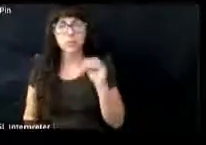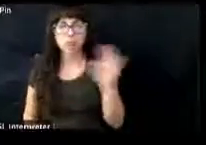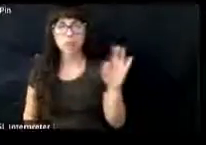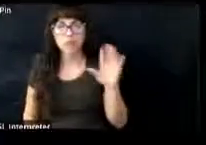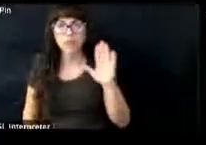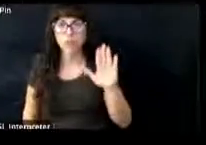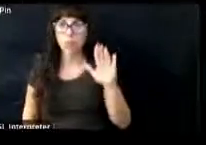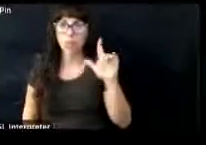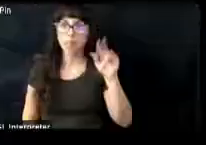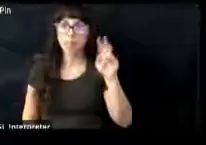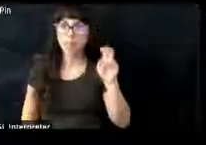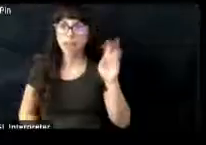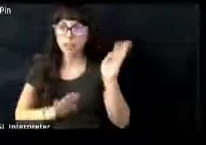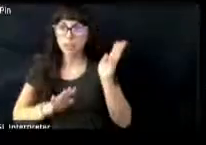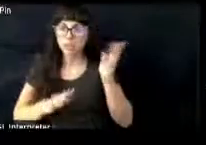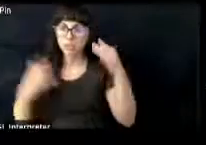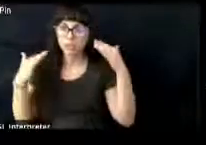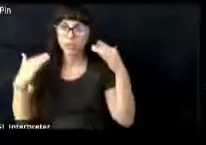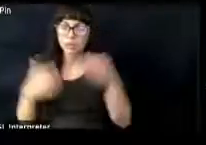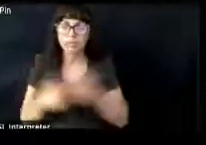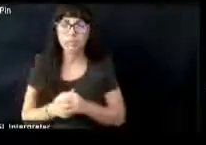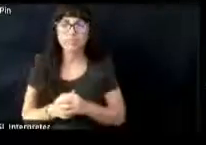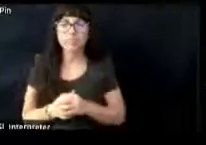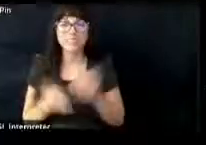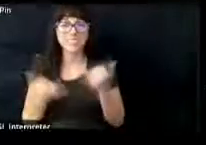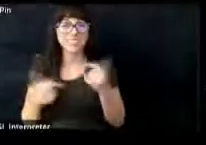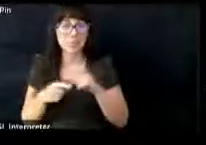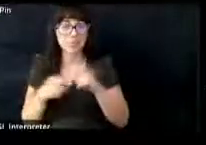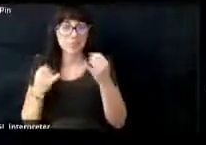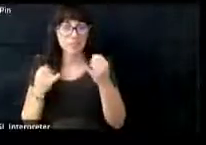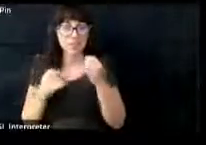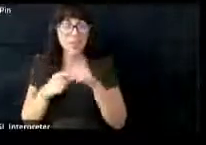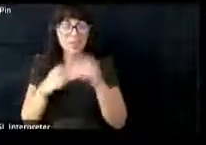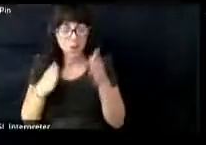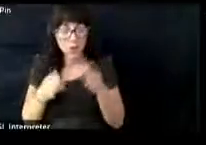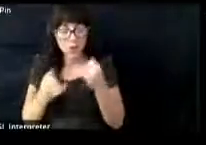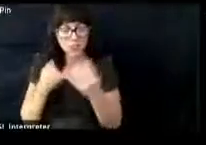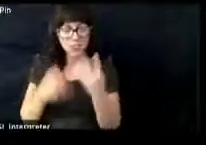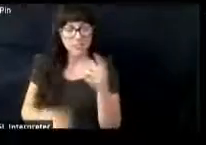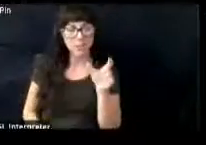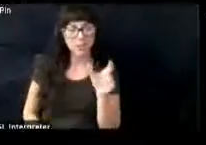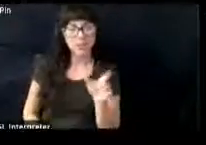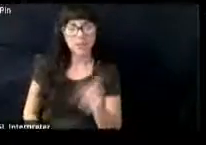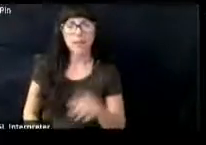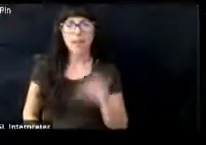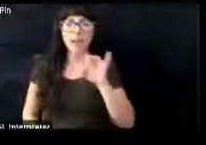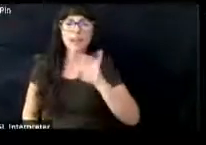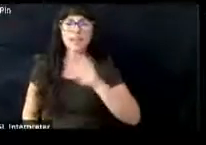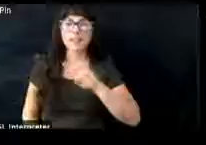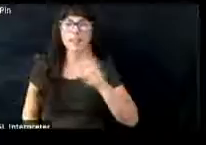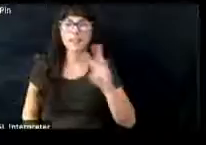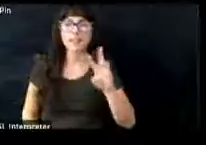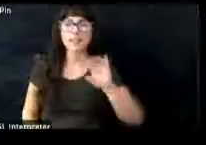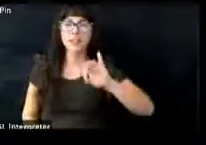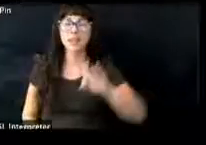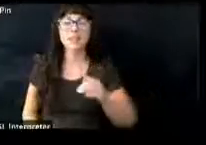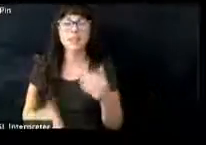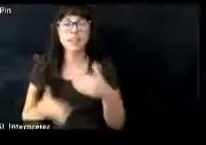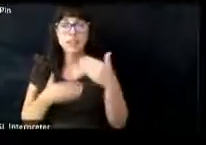And at this time, we have a caller with the last 4 digits, 8668, and then up next will be